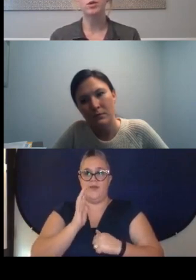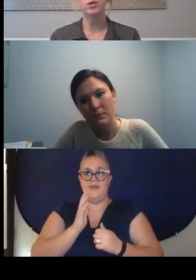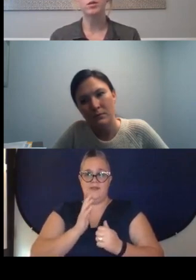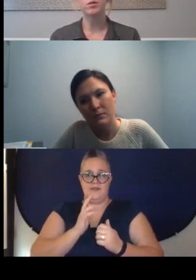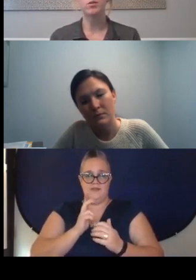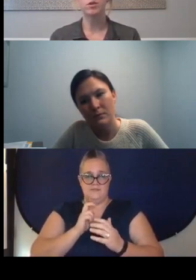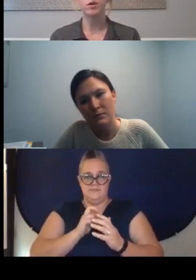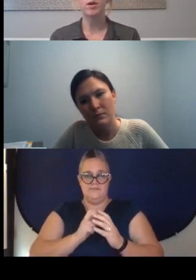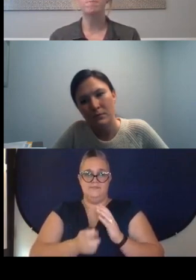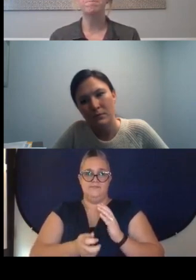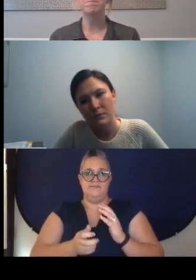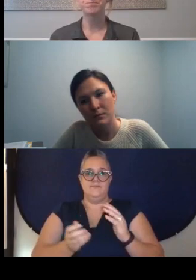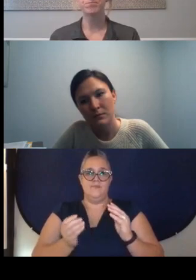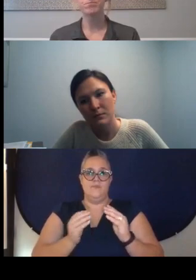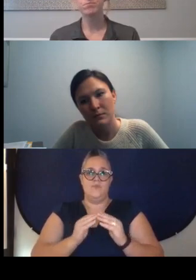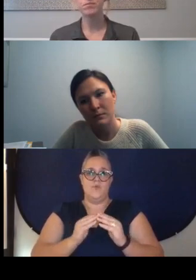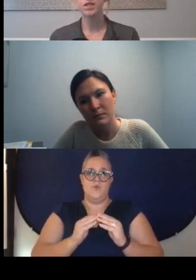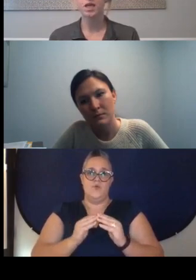into your